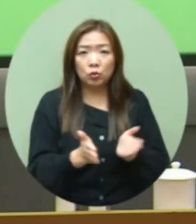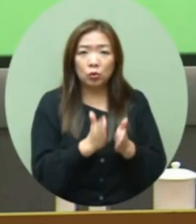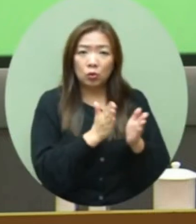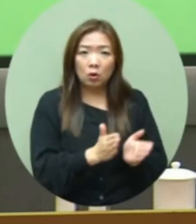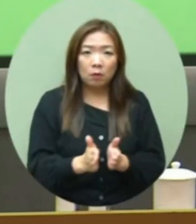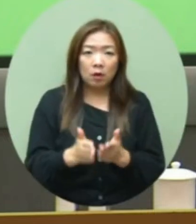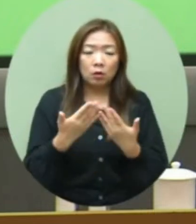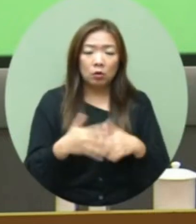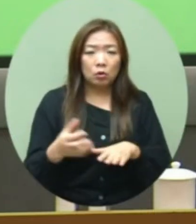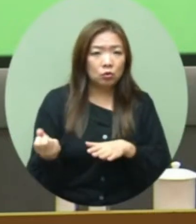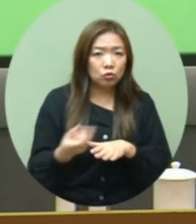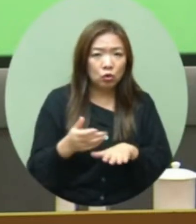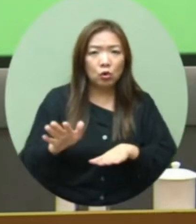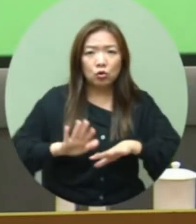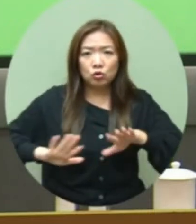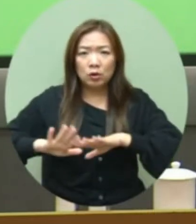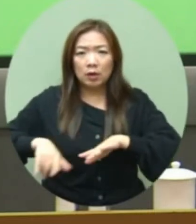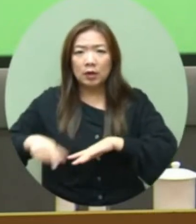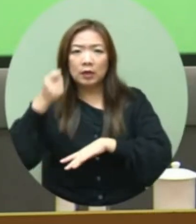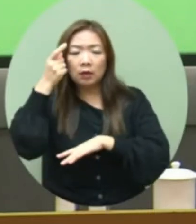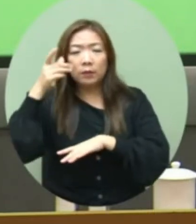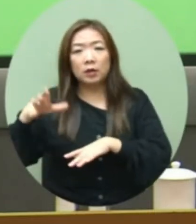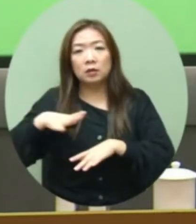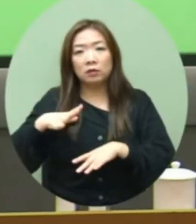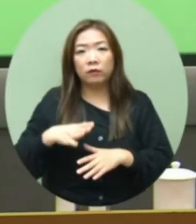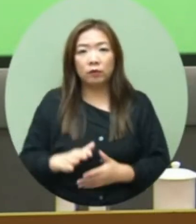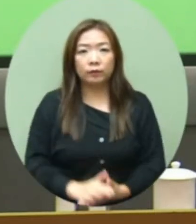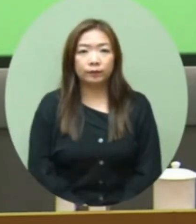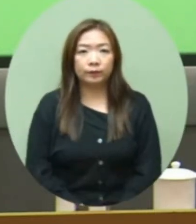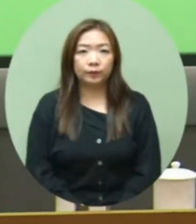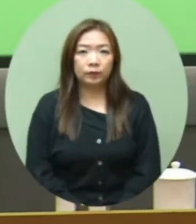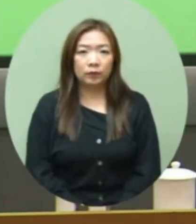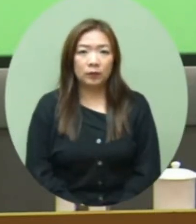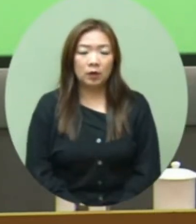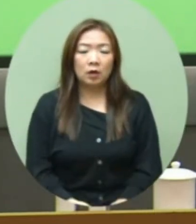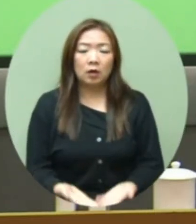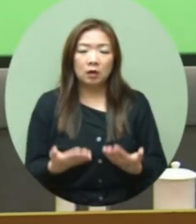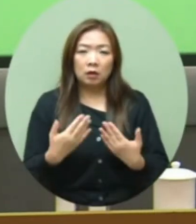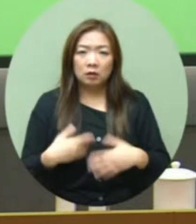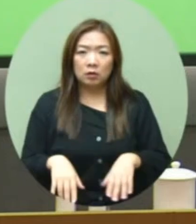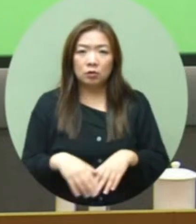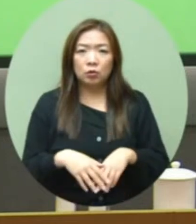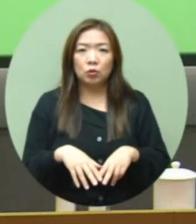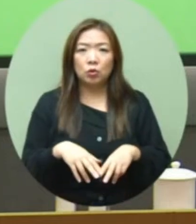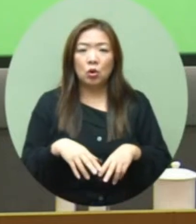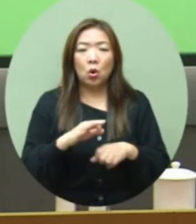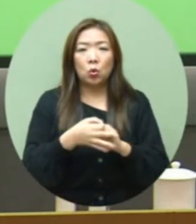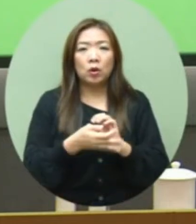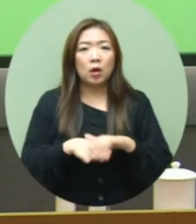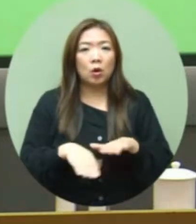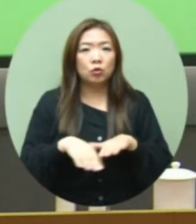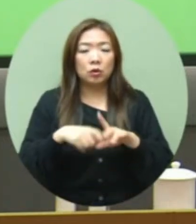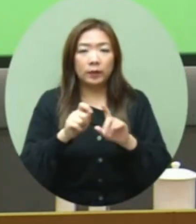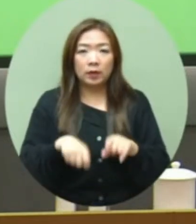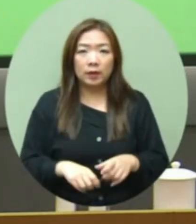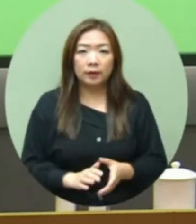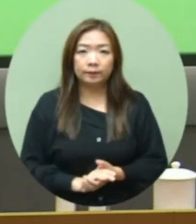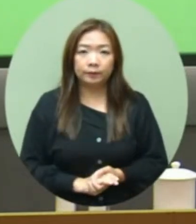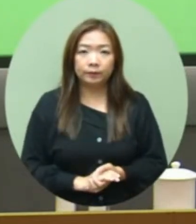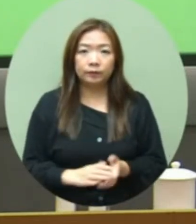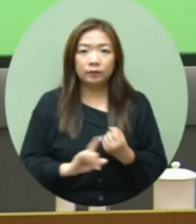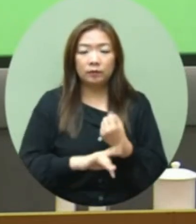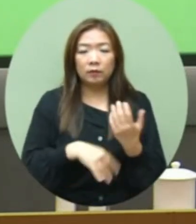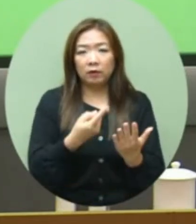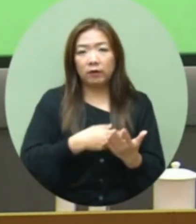cases. And regarding national security, the law has been created. We are